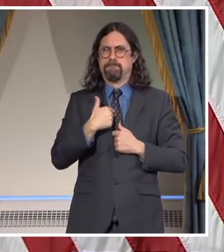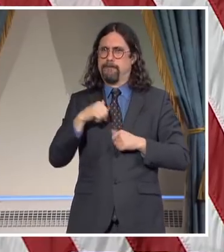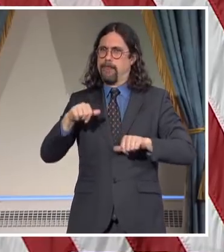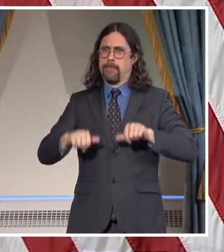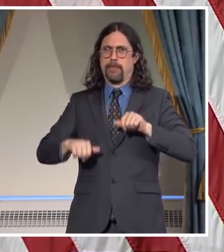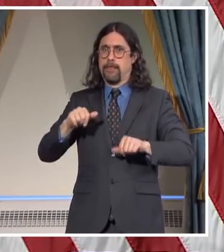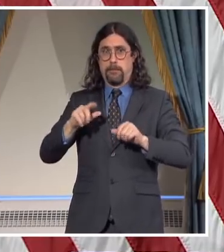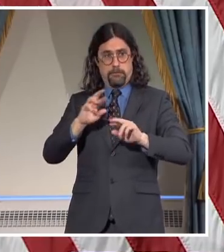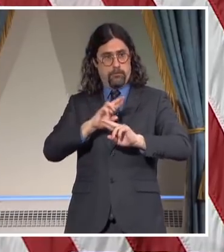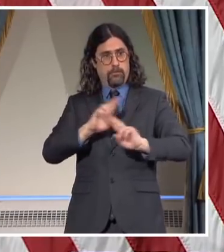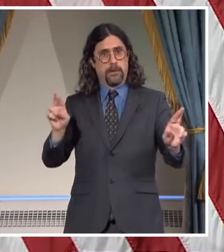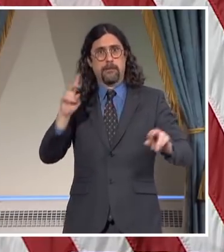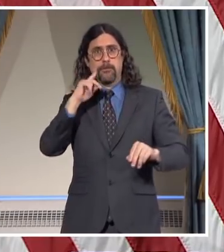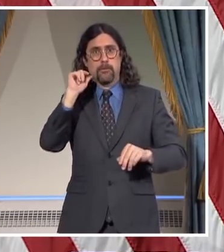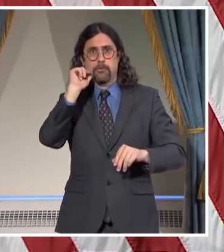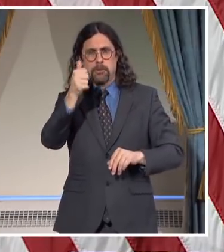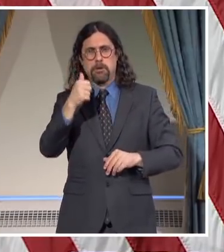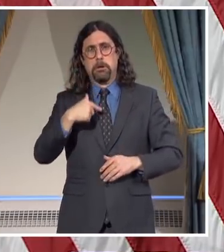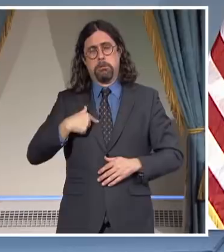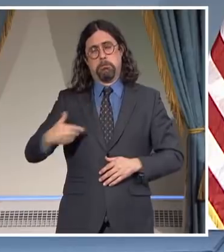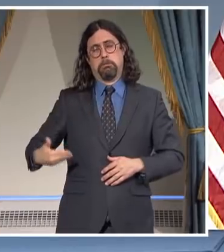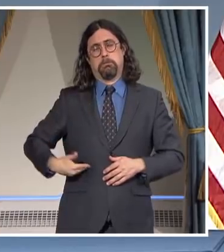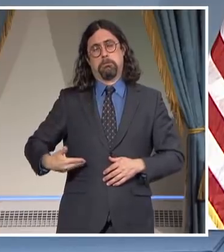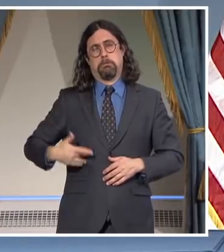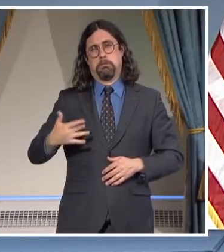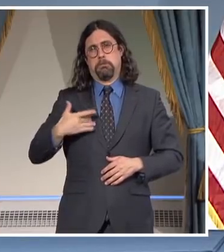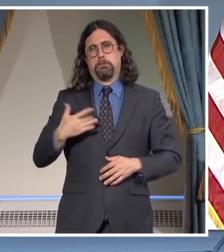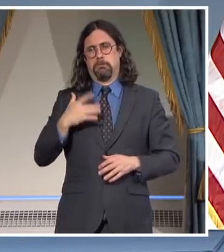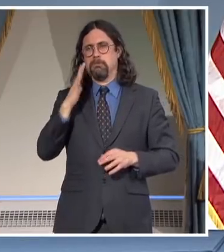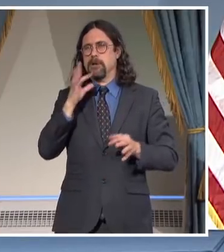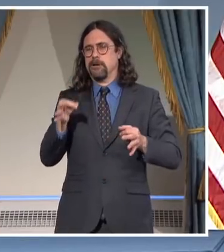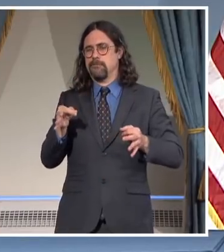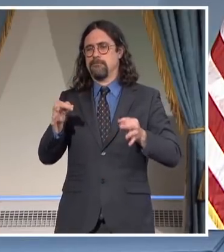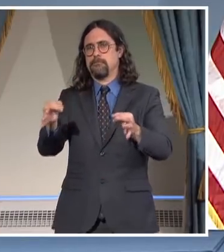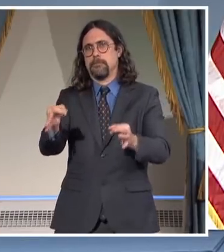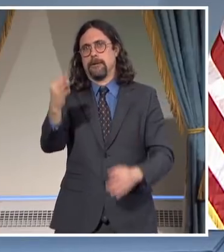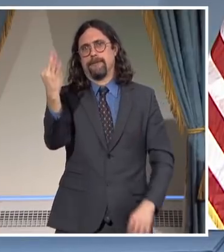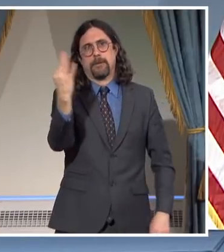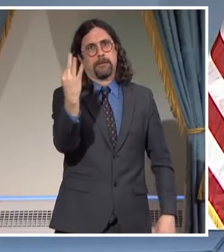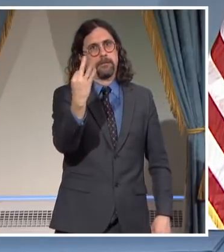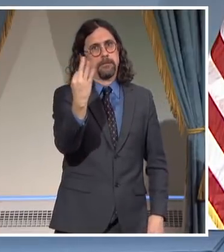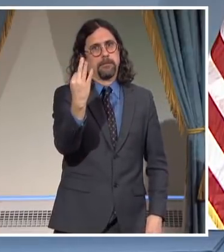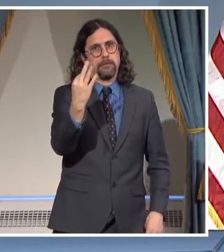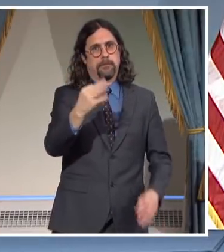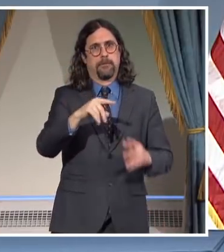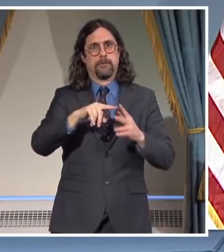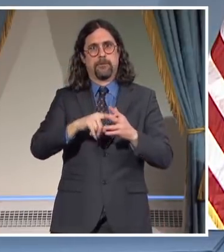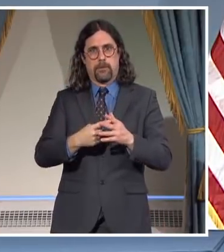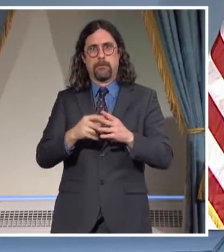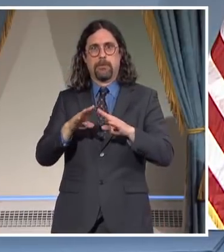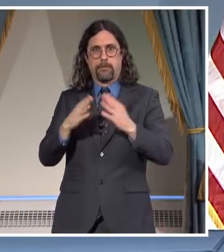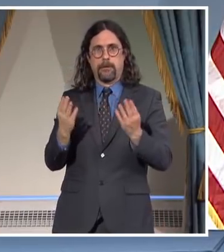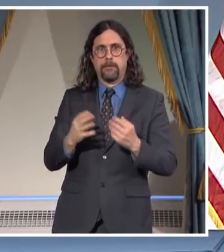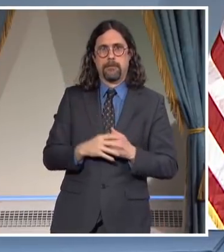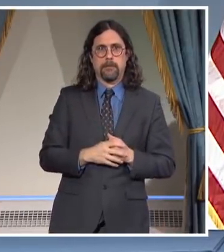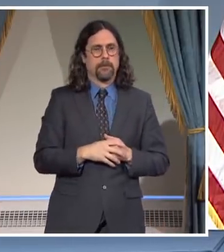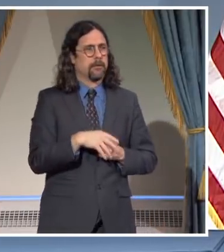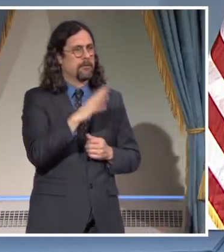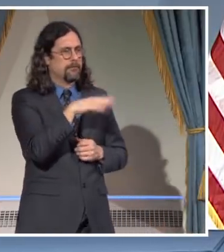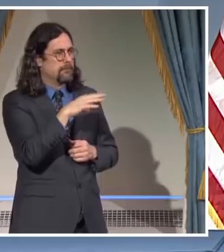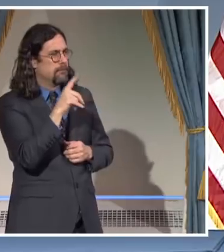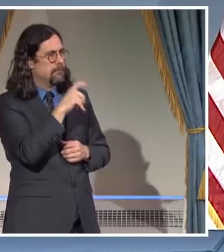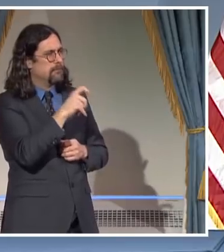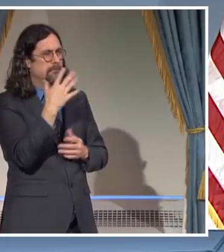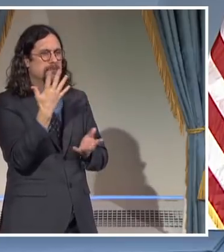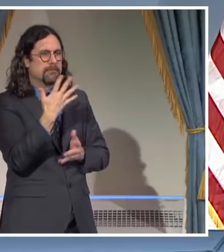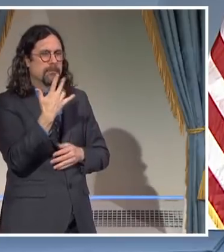Thanks, Julia. Like what the enforcement will look like? Couldn't hear that. Julia, can you repeat your question? We couldn't hear you. Yeah,